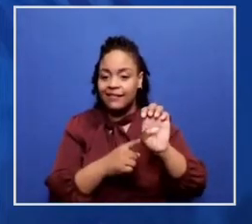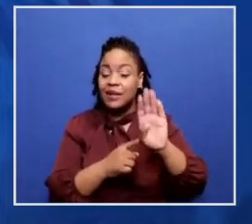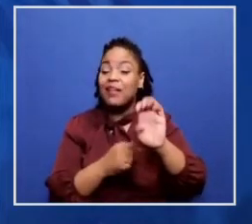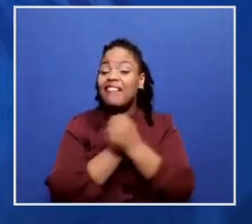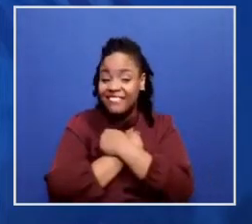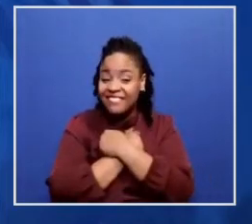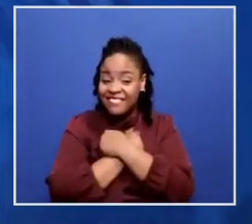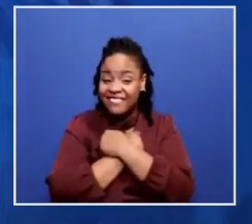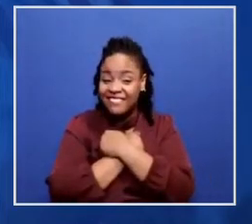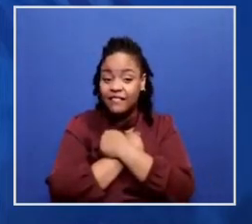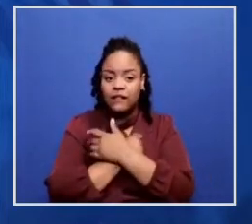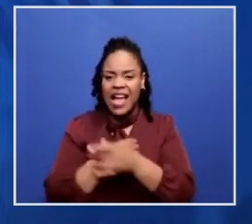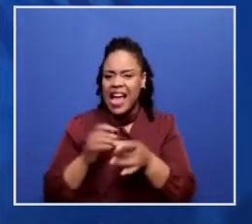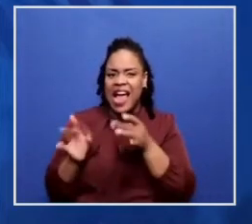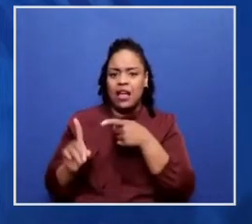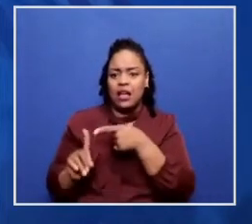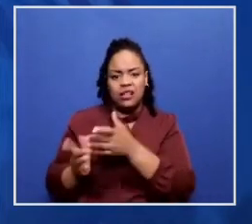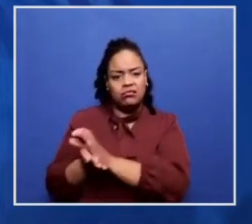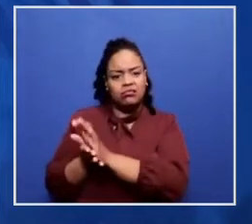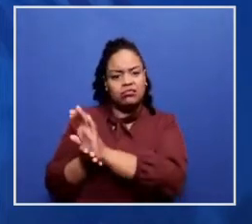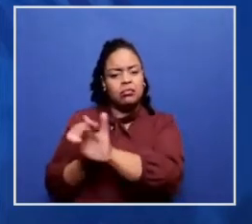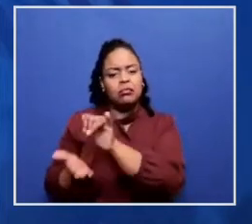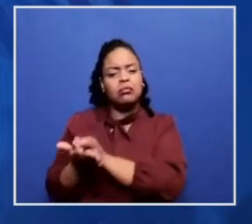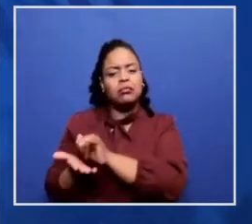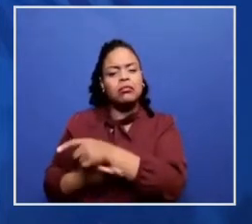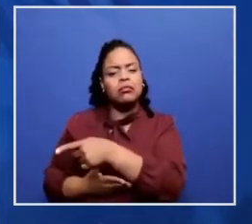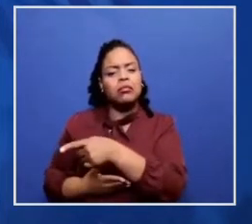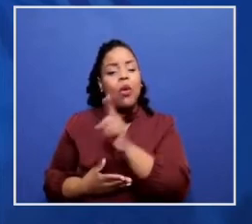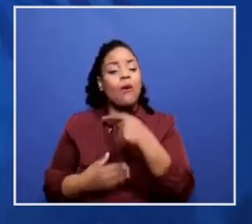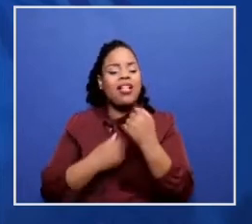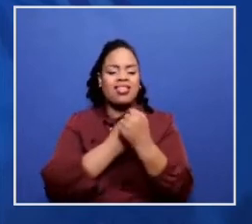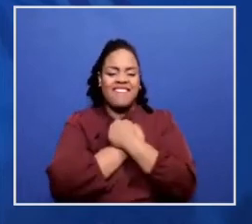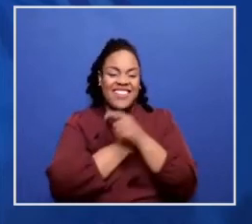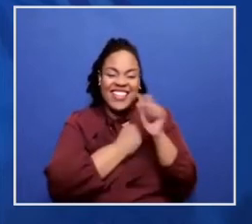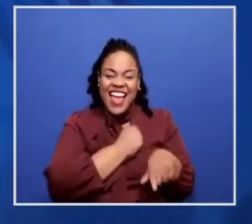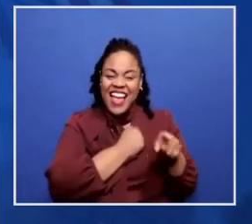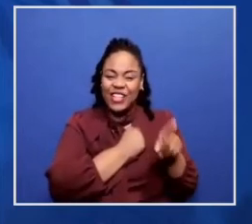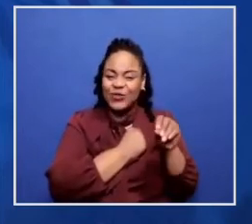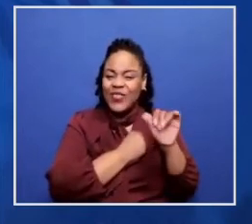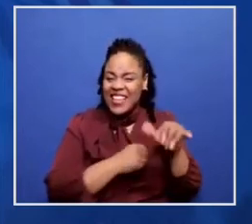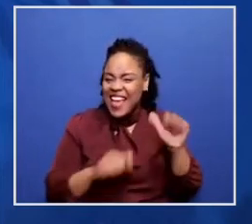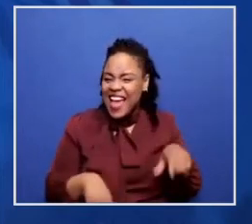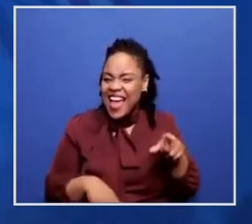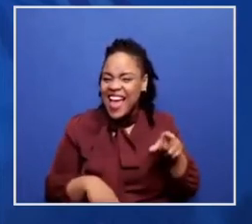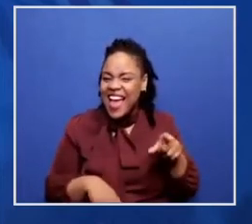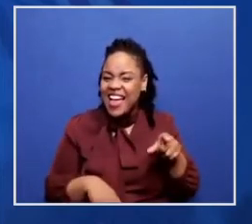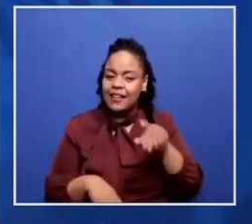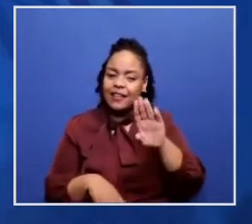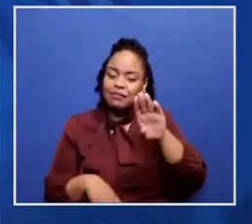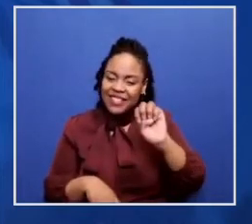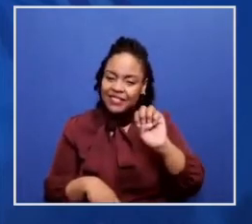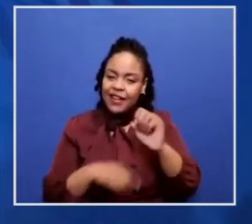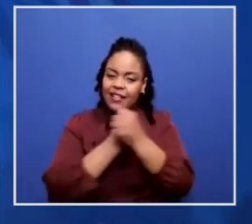Only love can do that. Be love and continue to serve humanity.